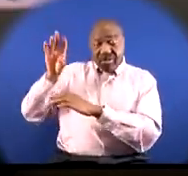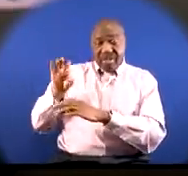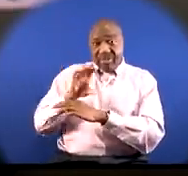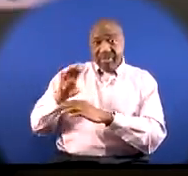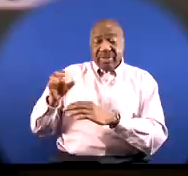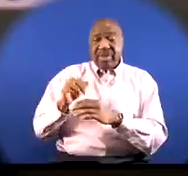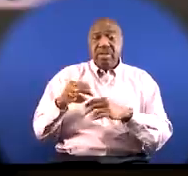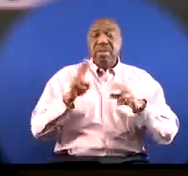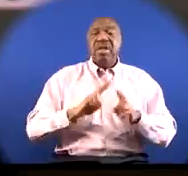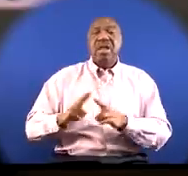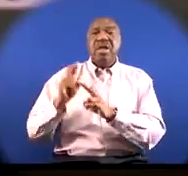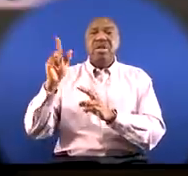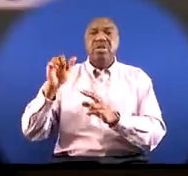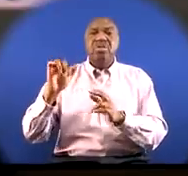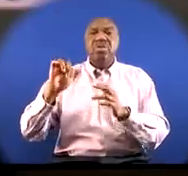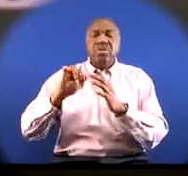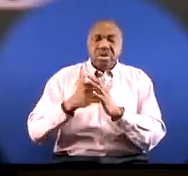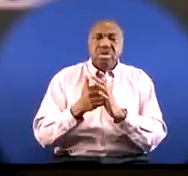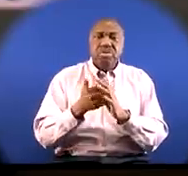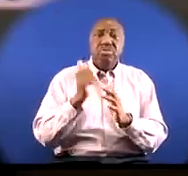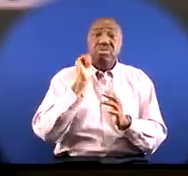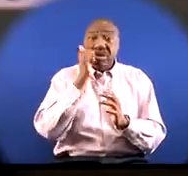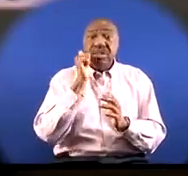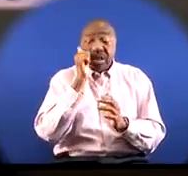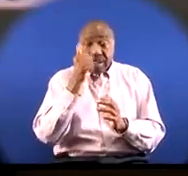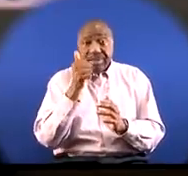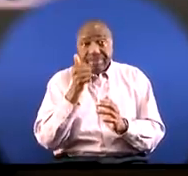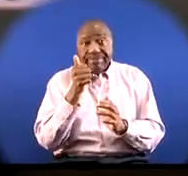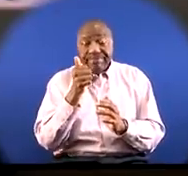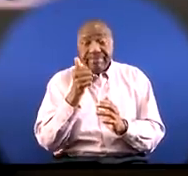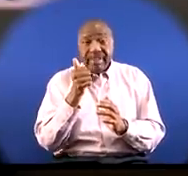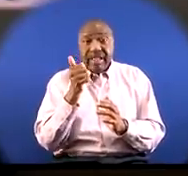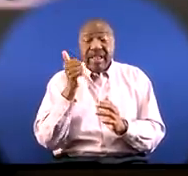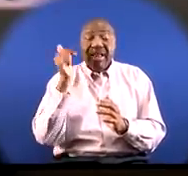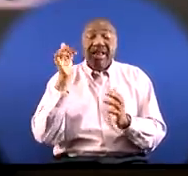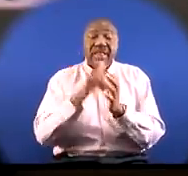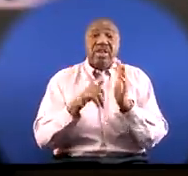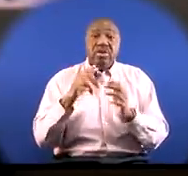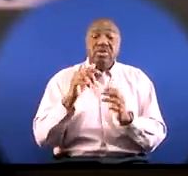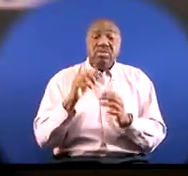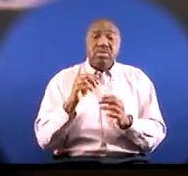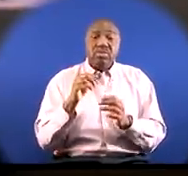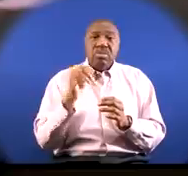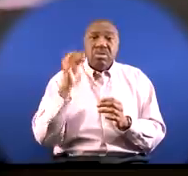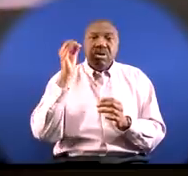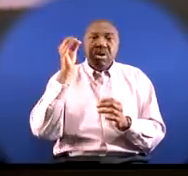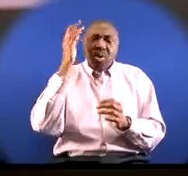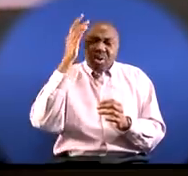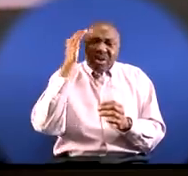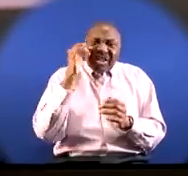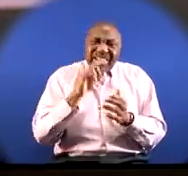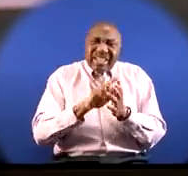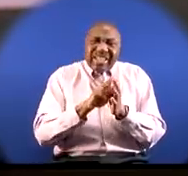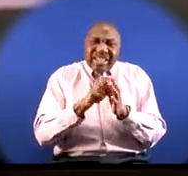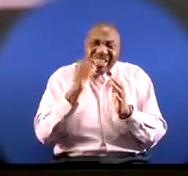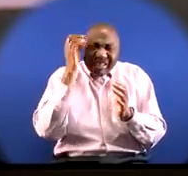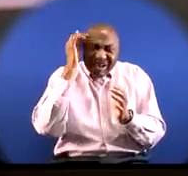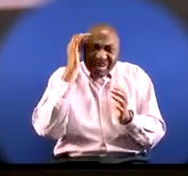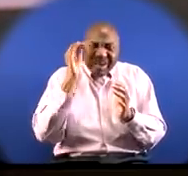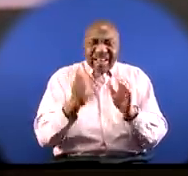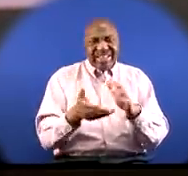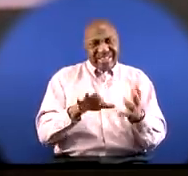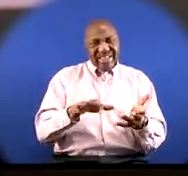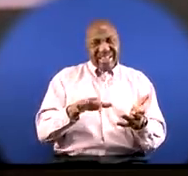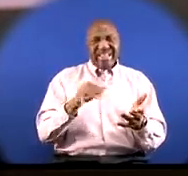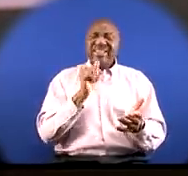And we can honor you afresh and anew every single day of our lives, that you took the time to die for each and every one of us so